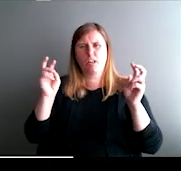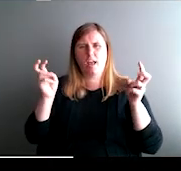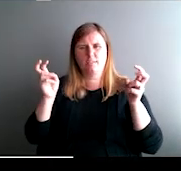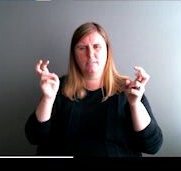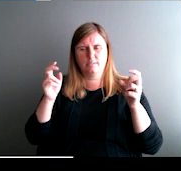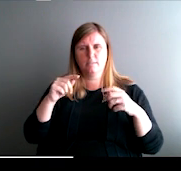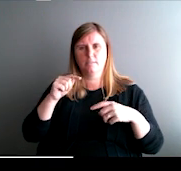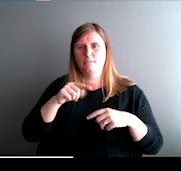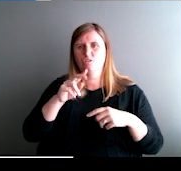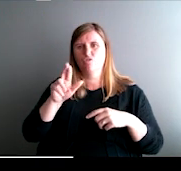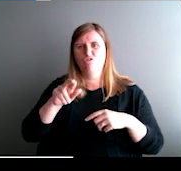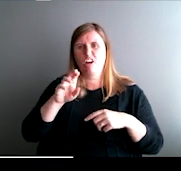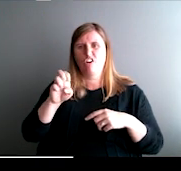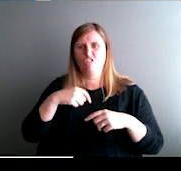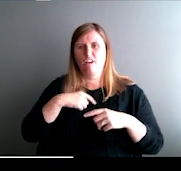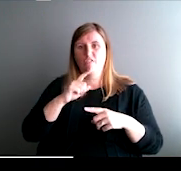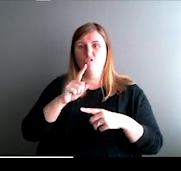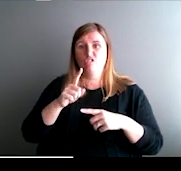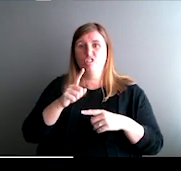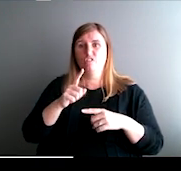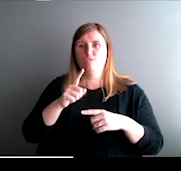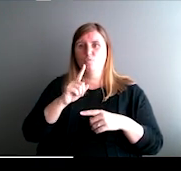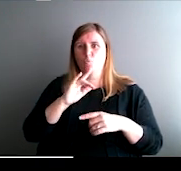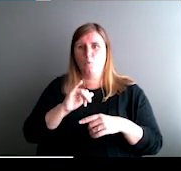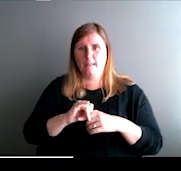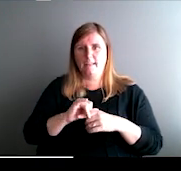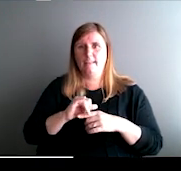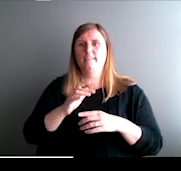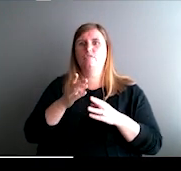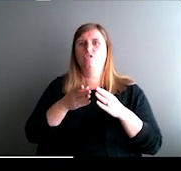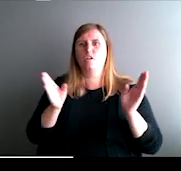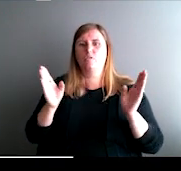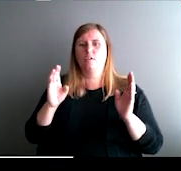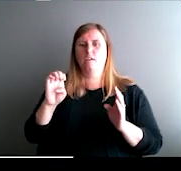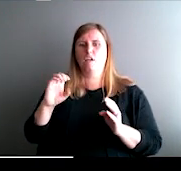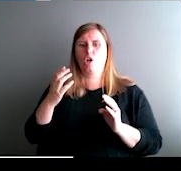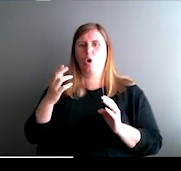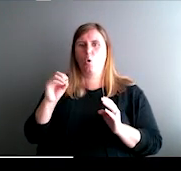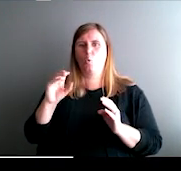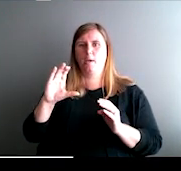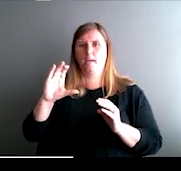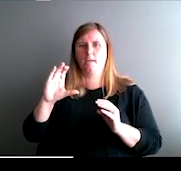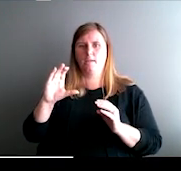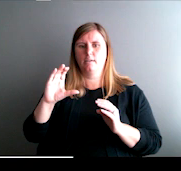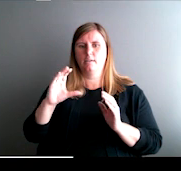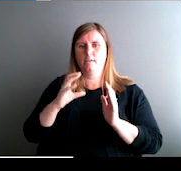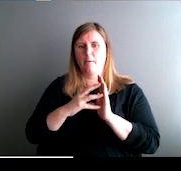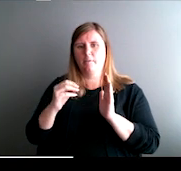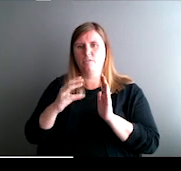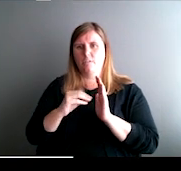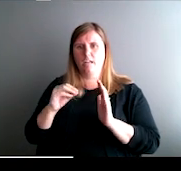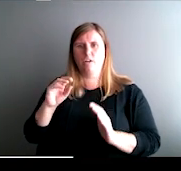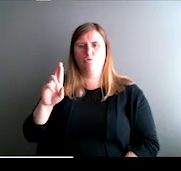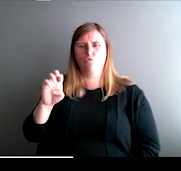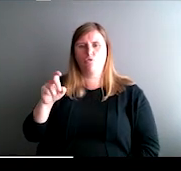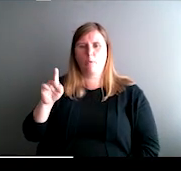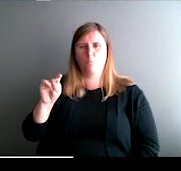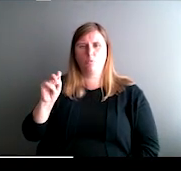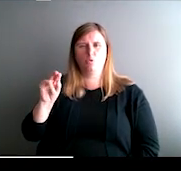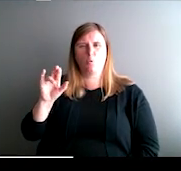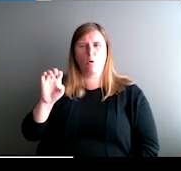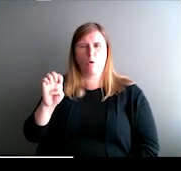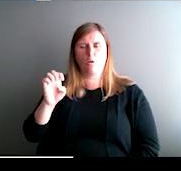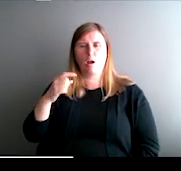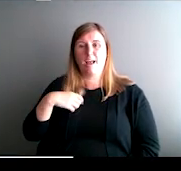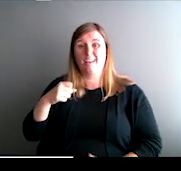it's pretty rare to have a truly generalized echoic repertoire, imitative repertoire. I can